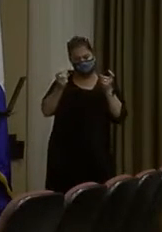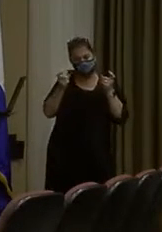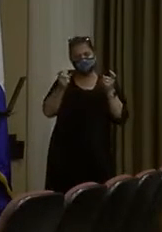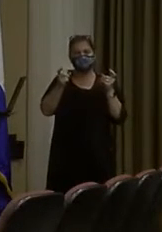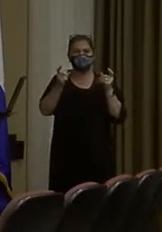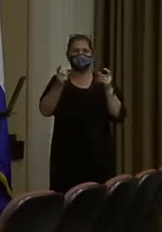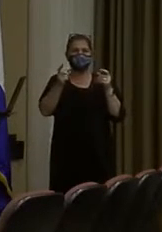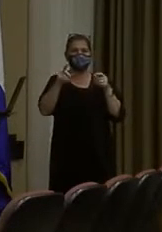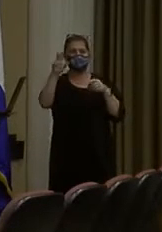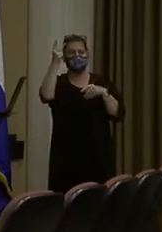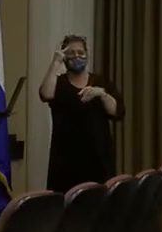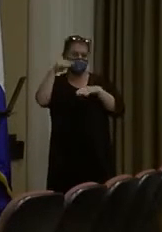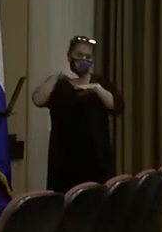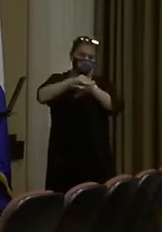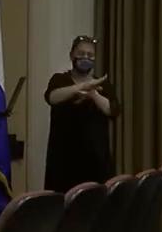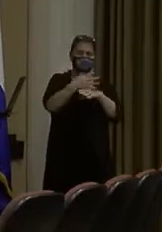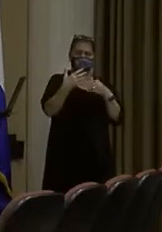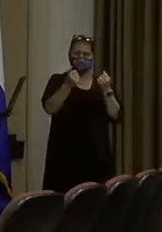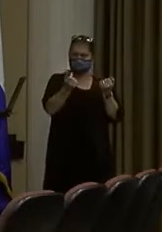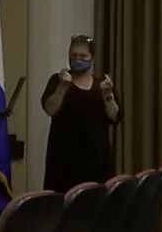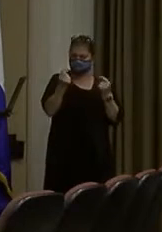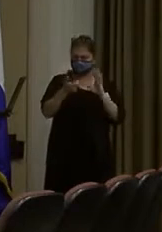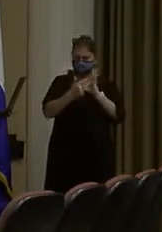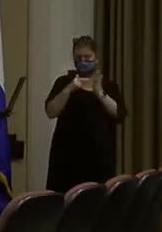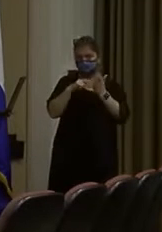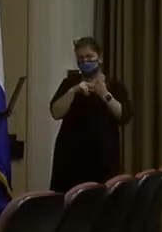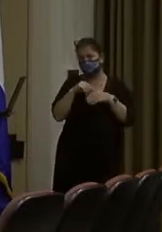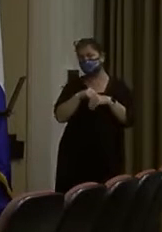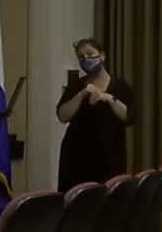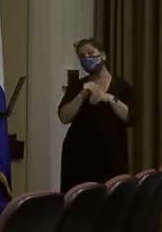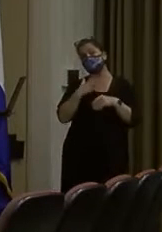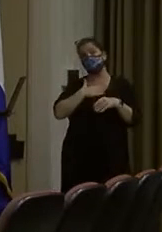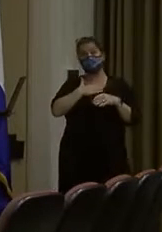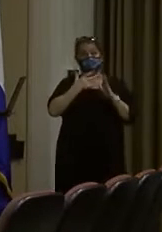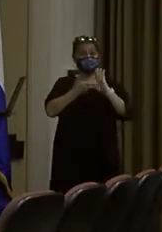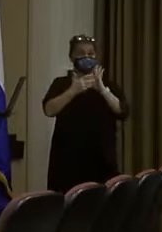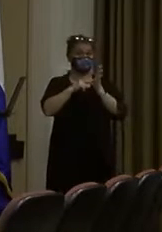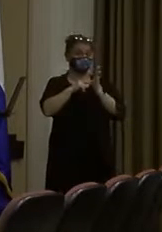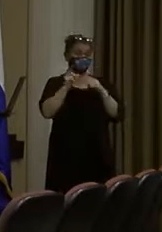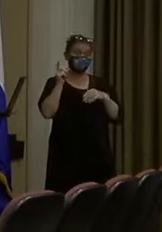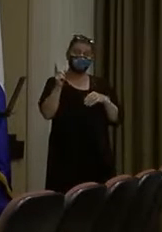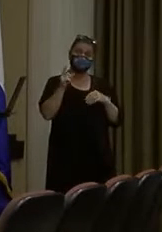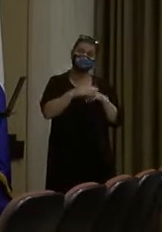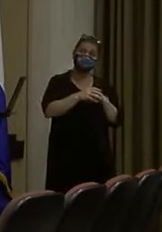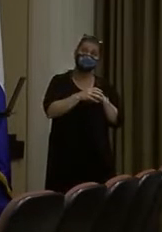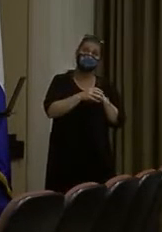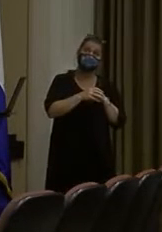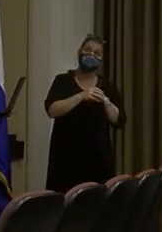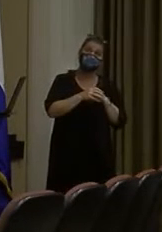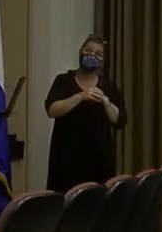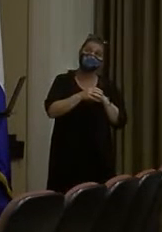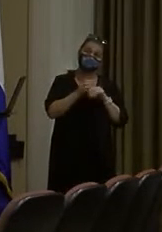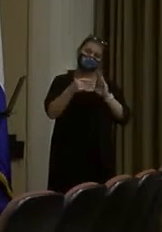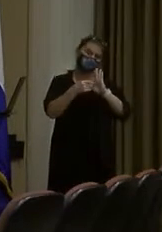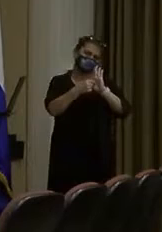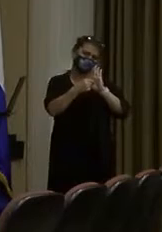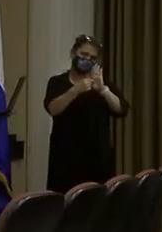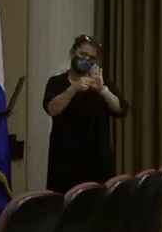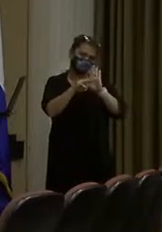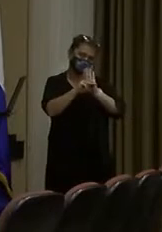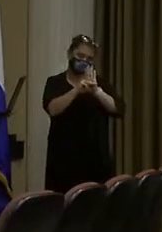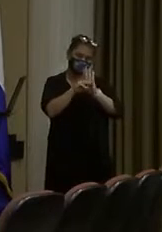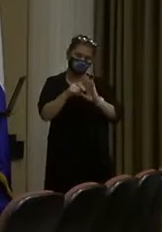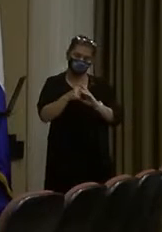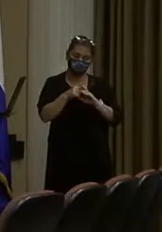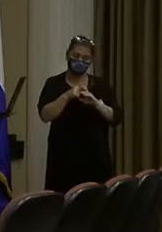political determinants of health. What are they? Well, here's my definition and ensuing model of the political determinants of